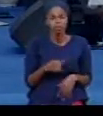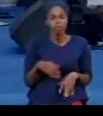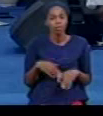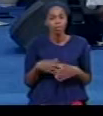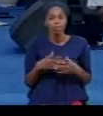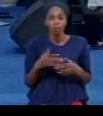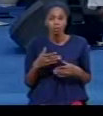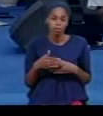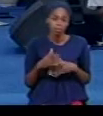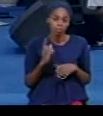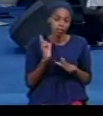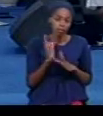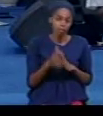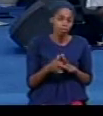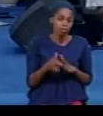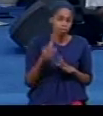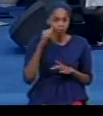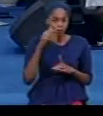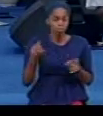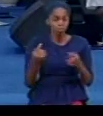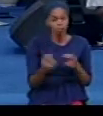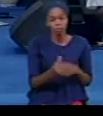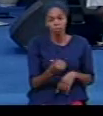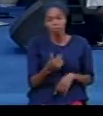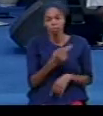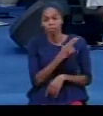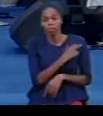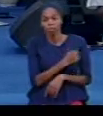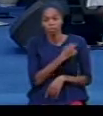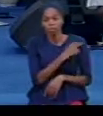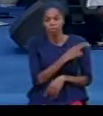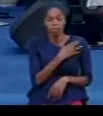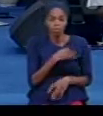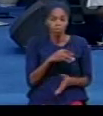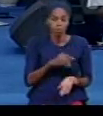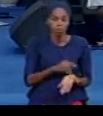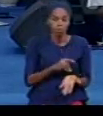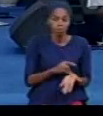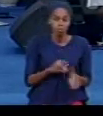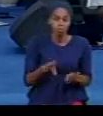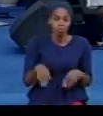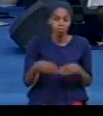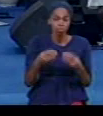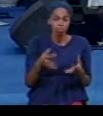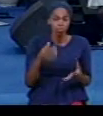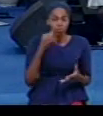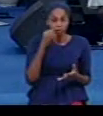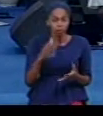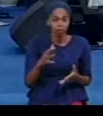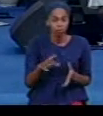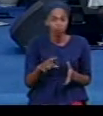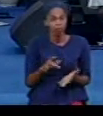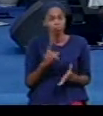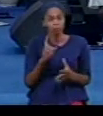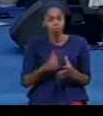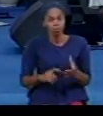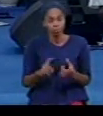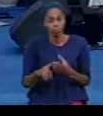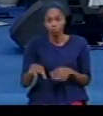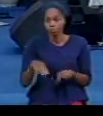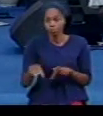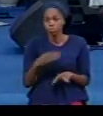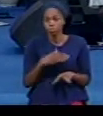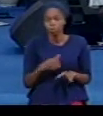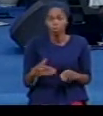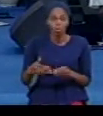to hospital. The medical doctor gave me a list of what to do and referred me to